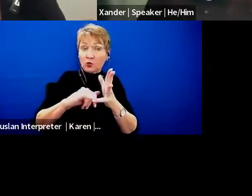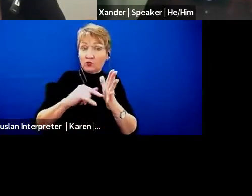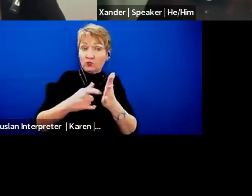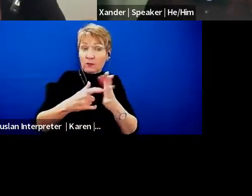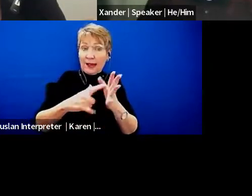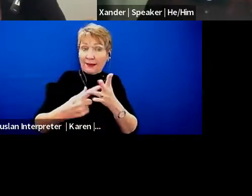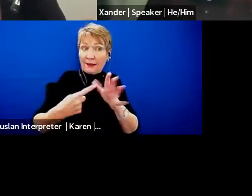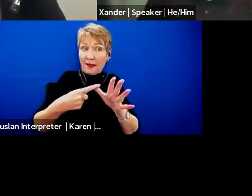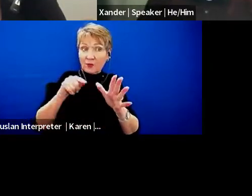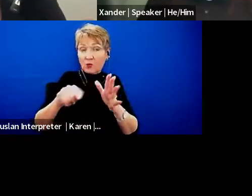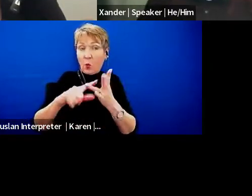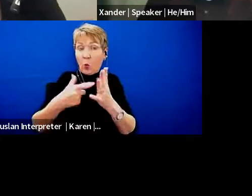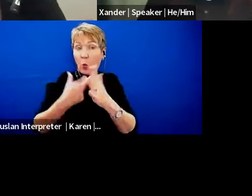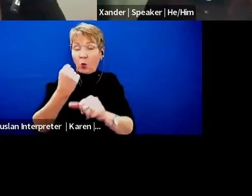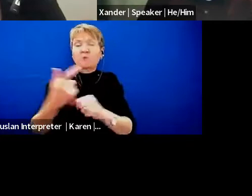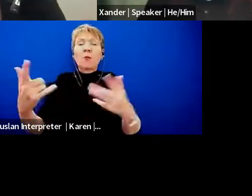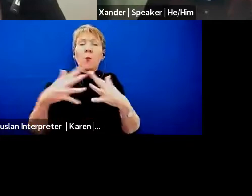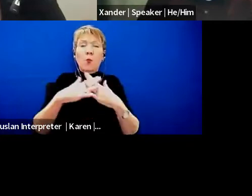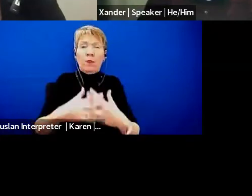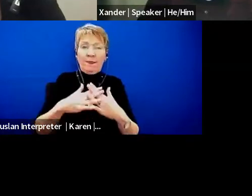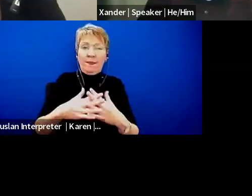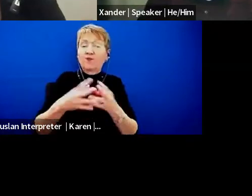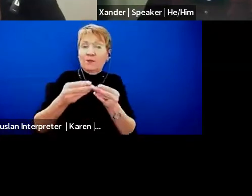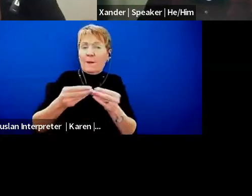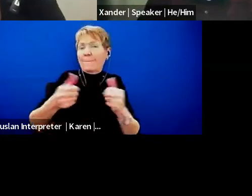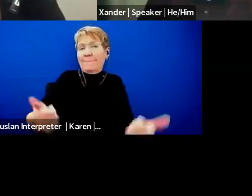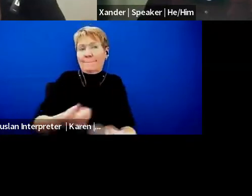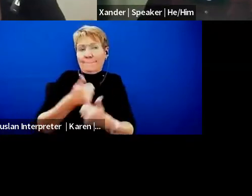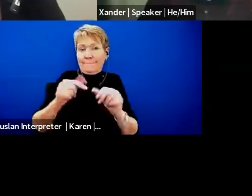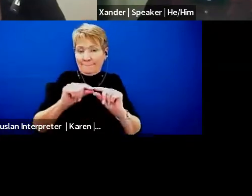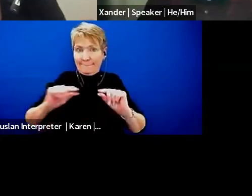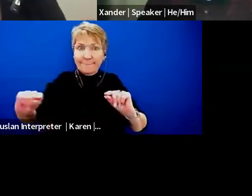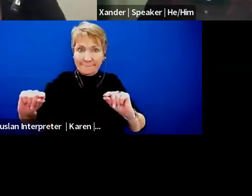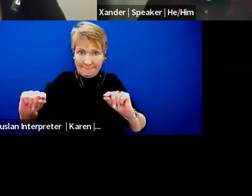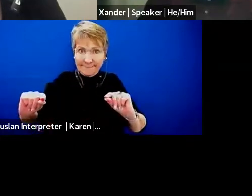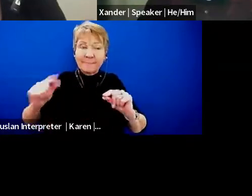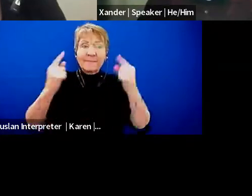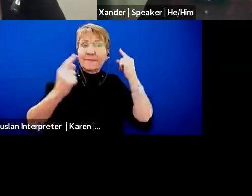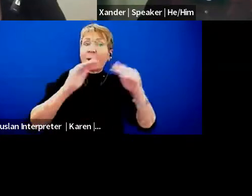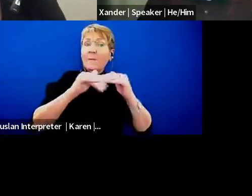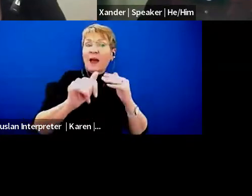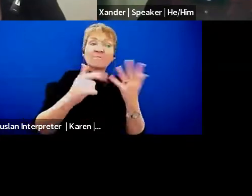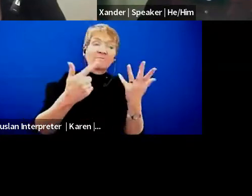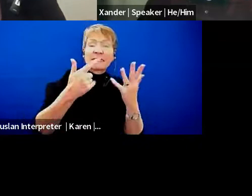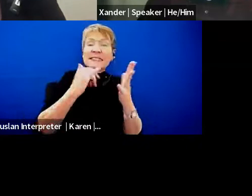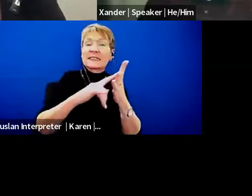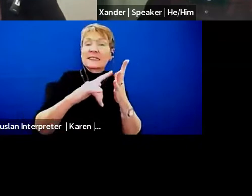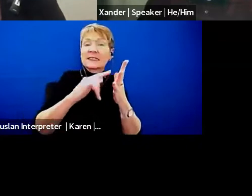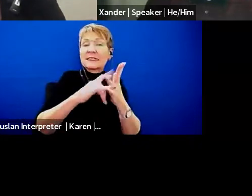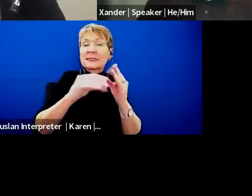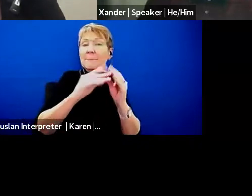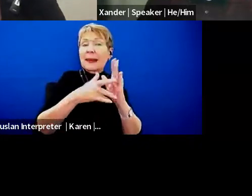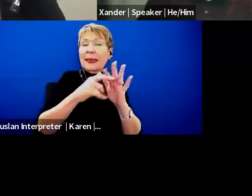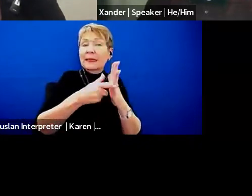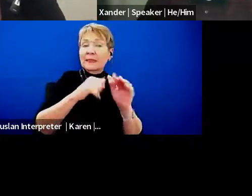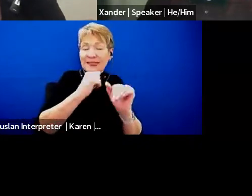resources. We wanted to flag some of the things you might consider for your family. The role of siblings is, firstly, their natural